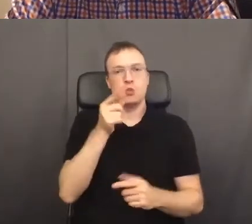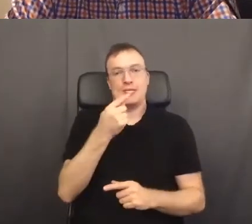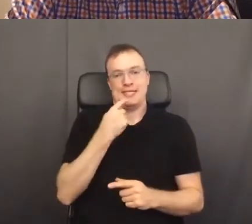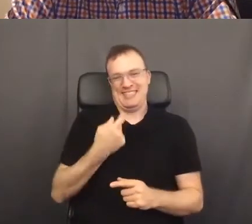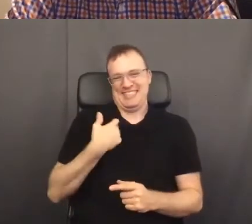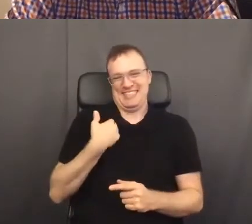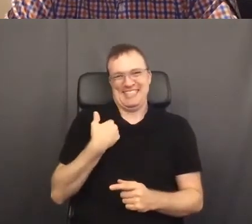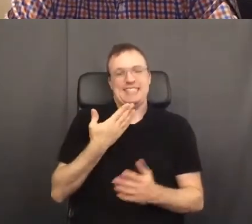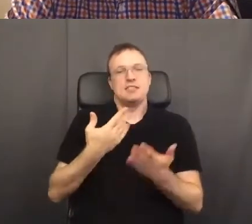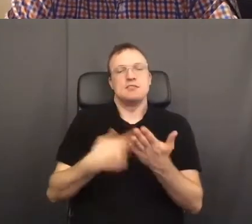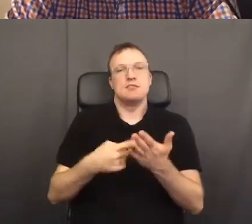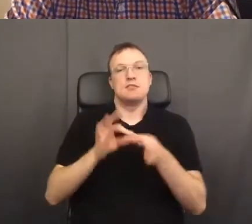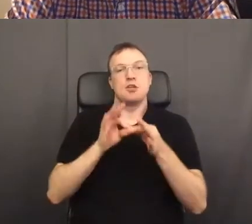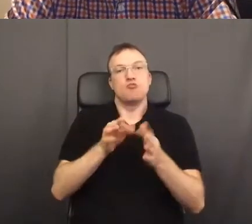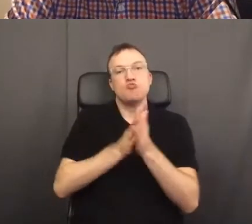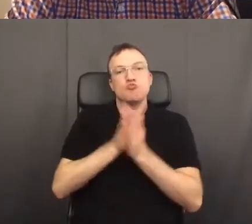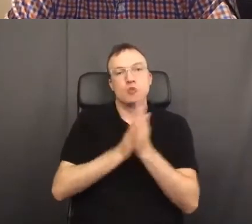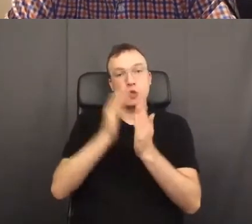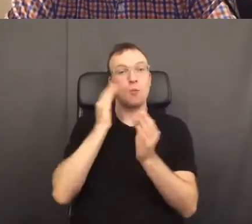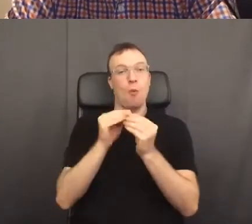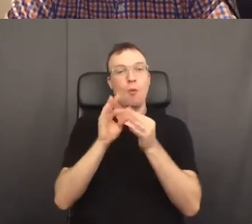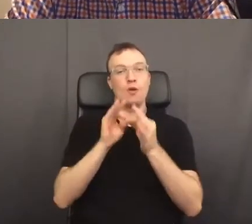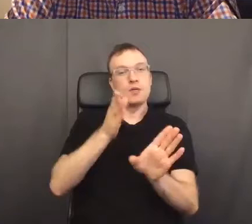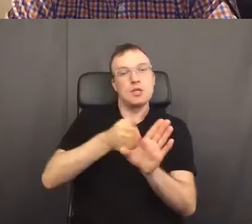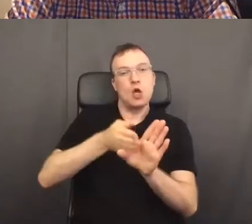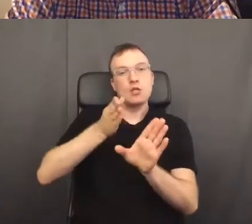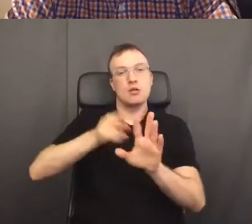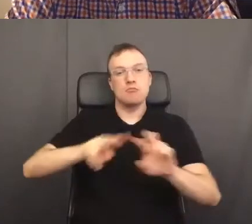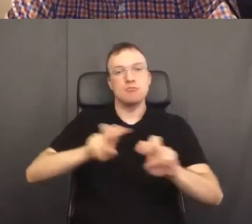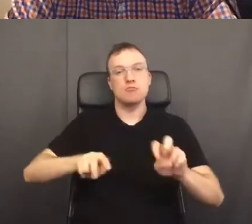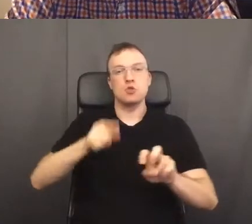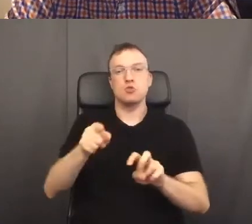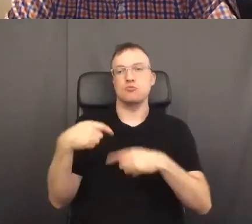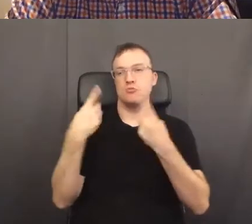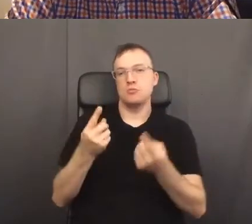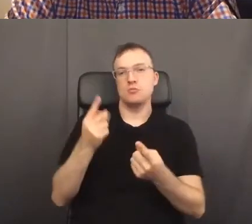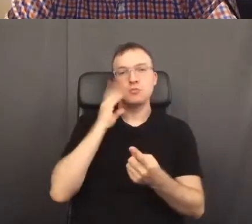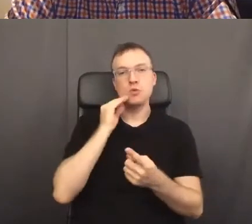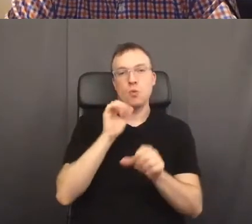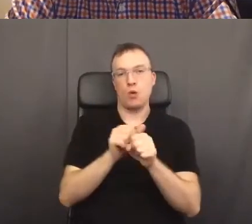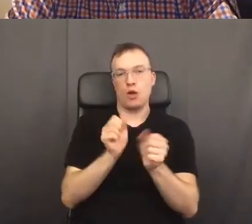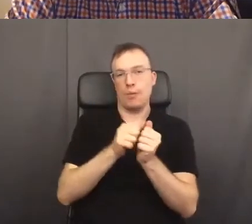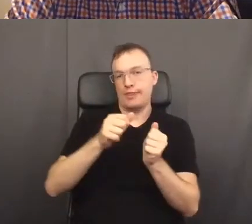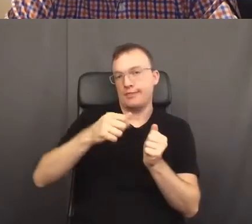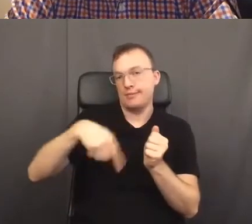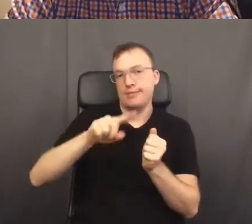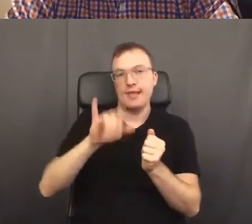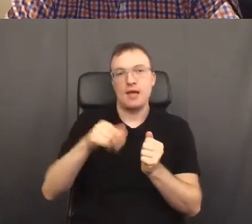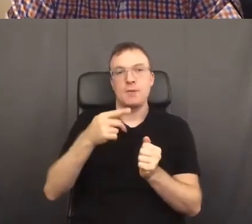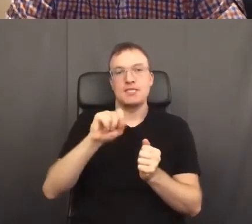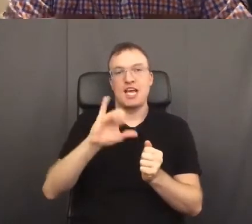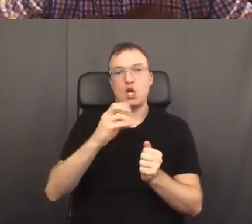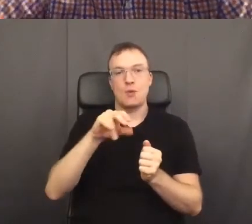in psychology and psychoanalysis. So do you have any experience working with individuals experiencing psychosis before